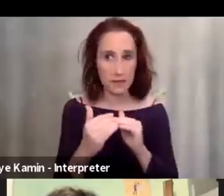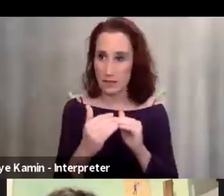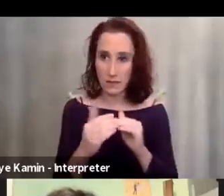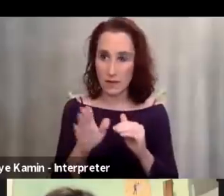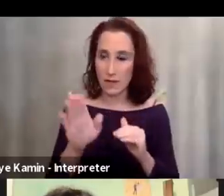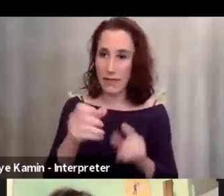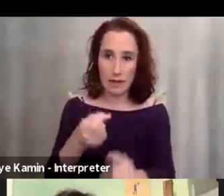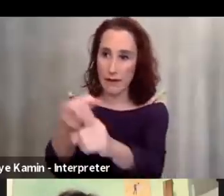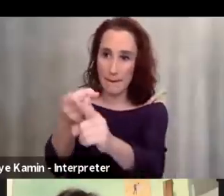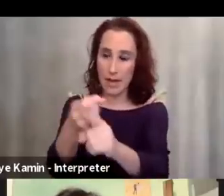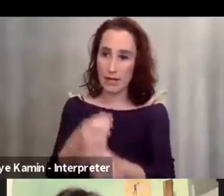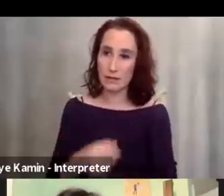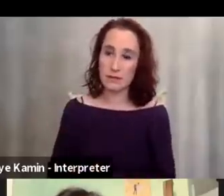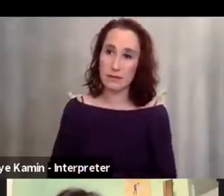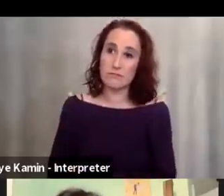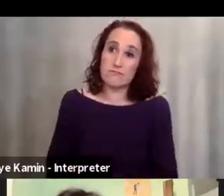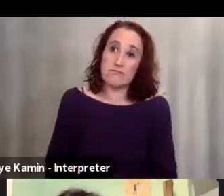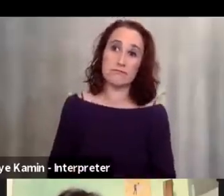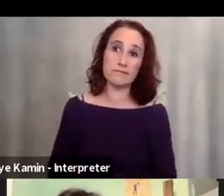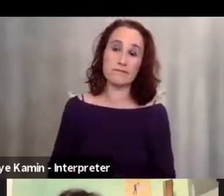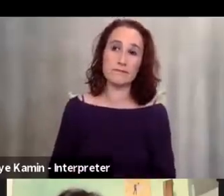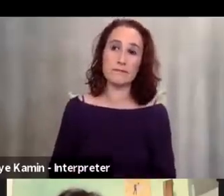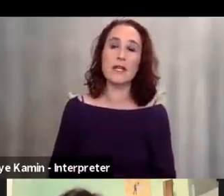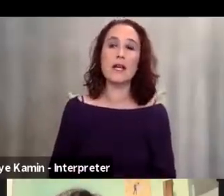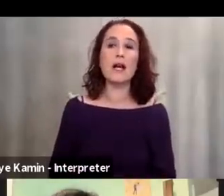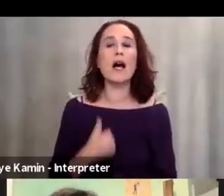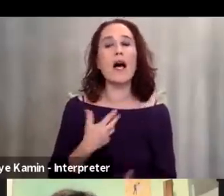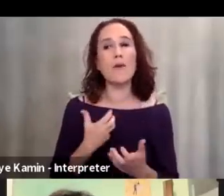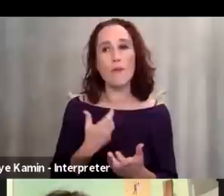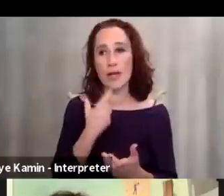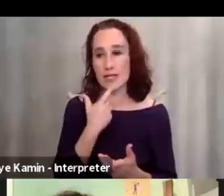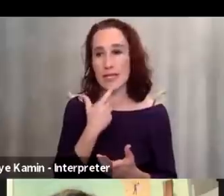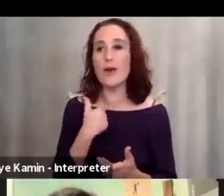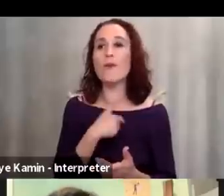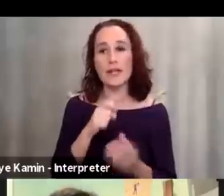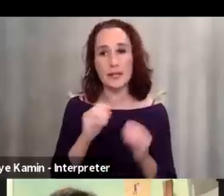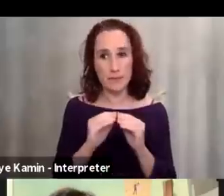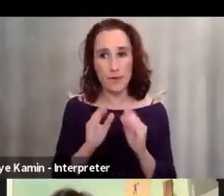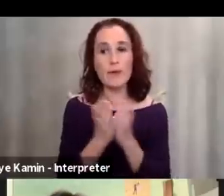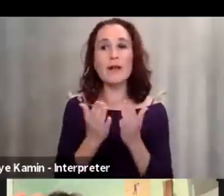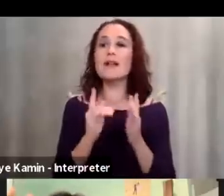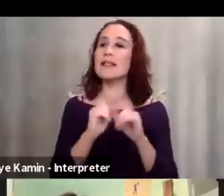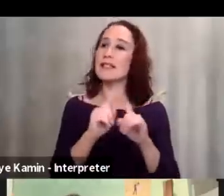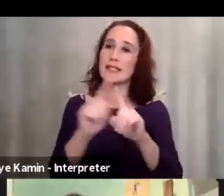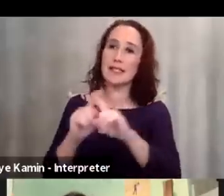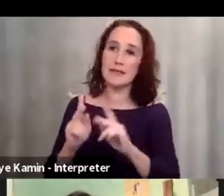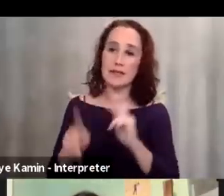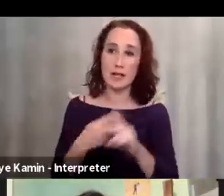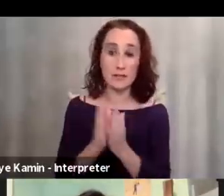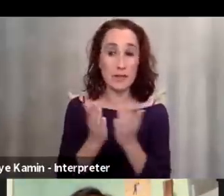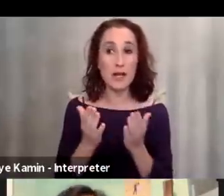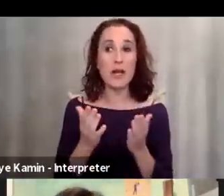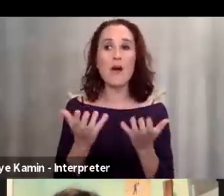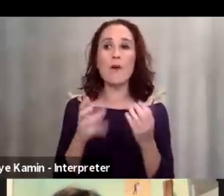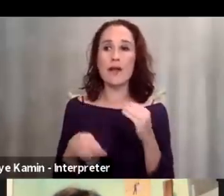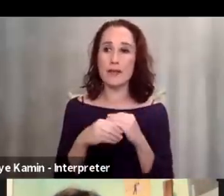their impact. And I also want to say that, yes, we do need more books. We need all different kinds of books. But I also want to